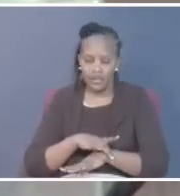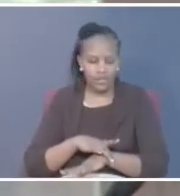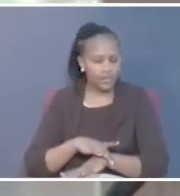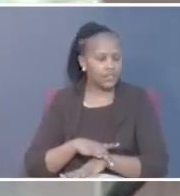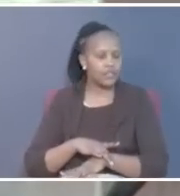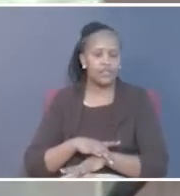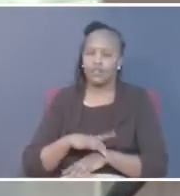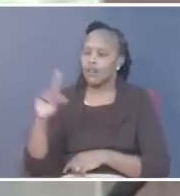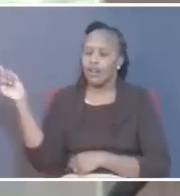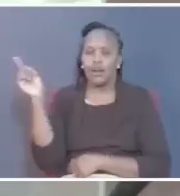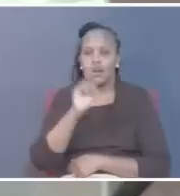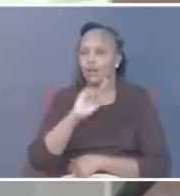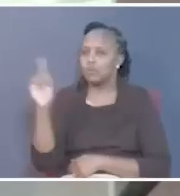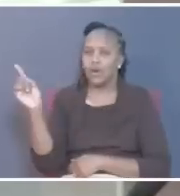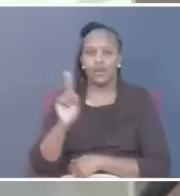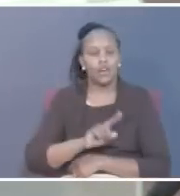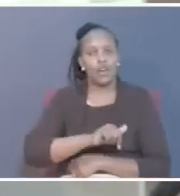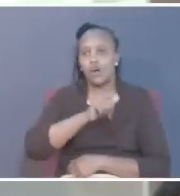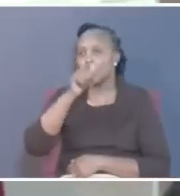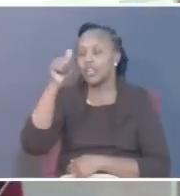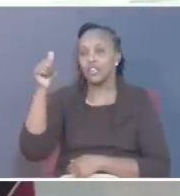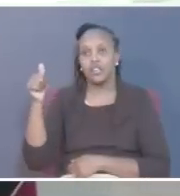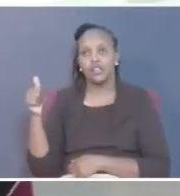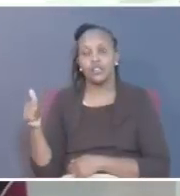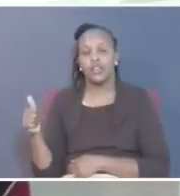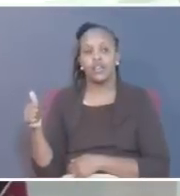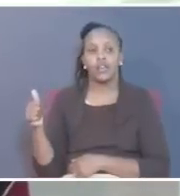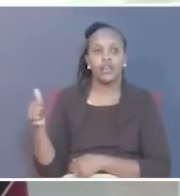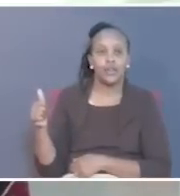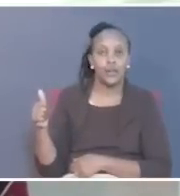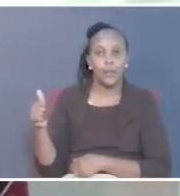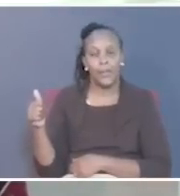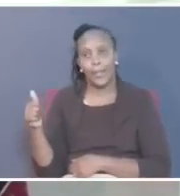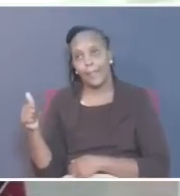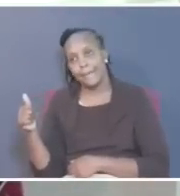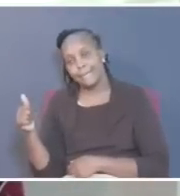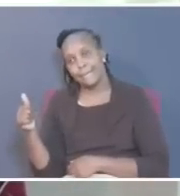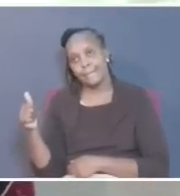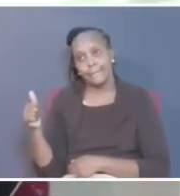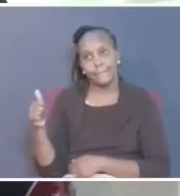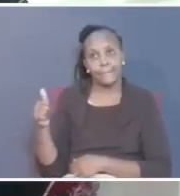duniani hapana mwingine.